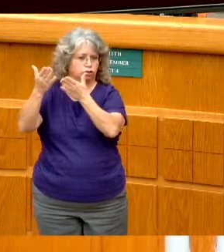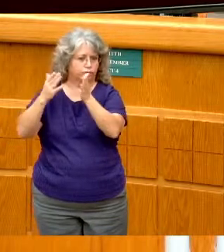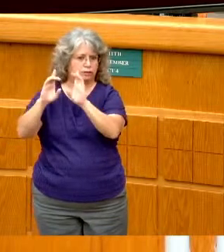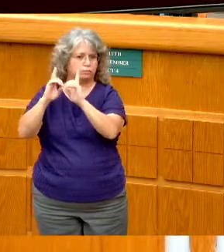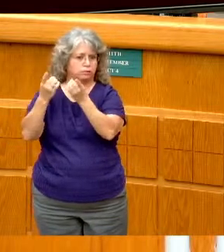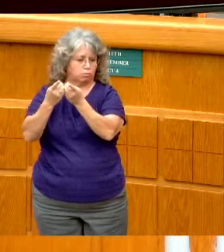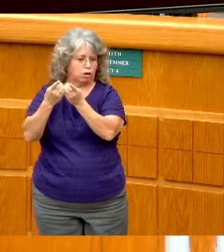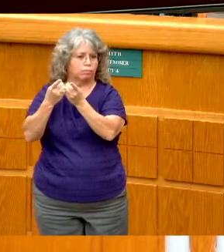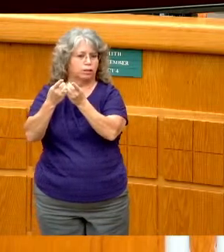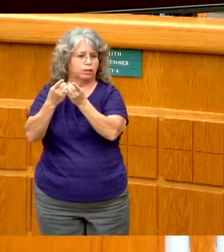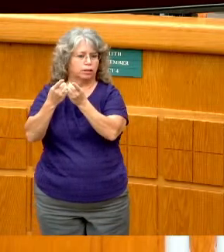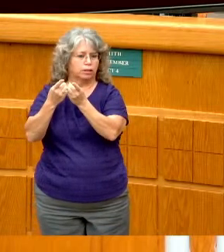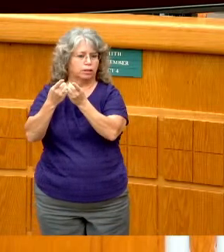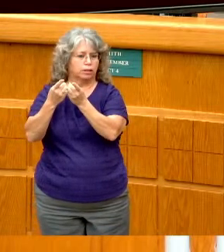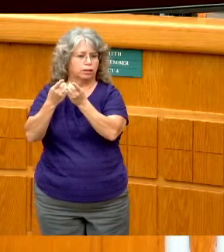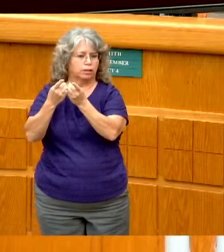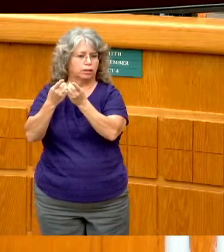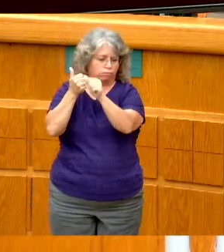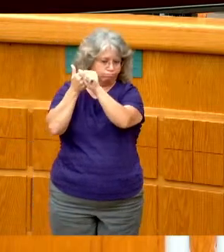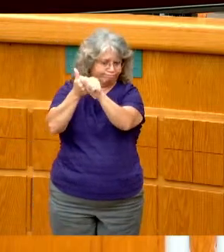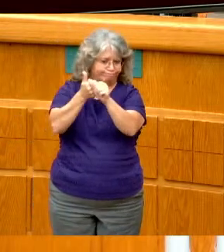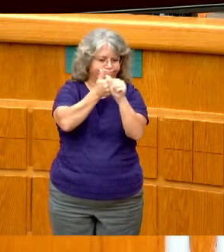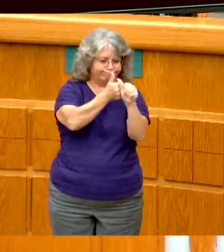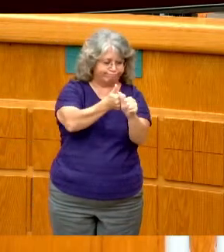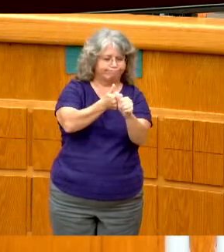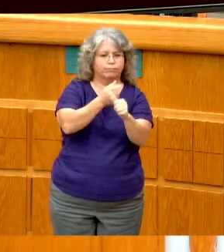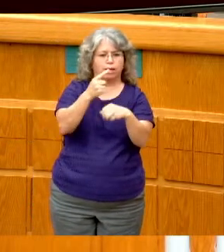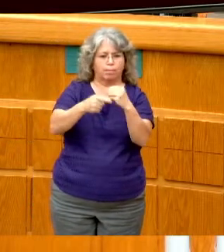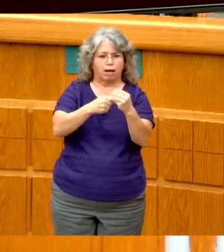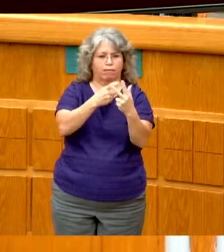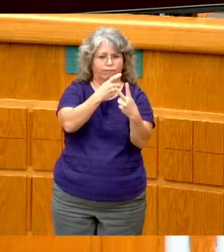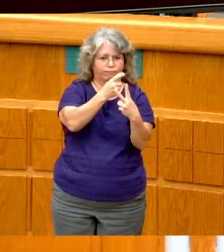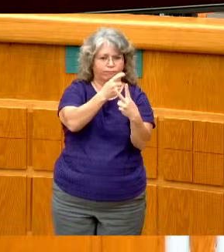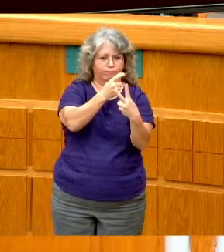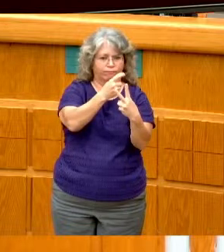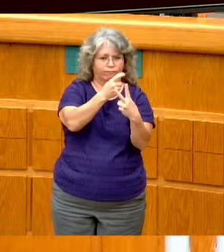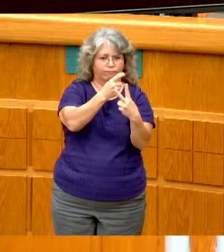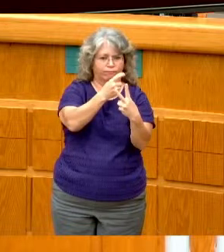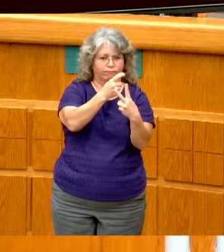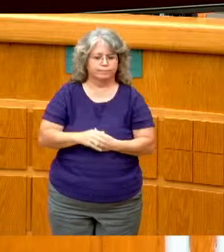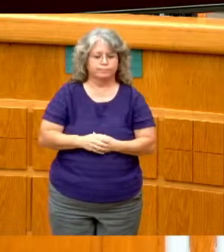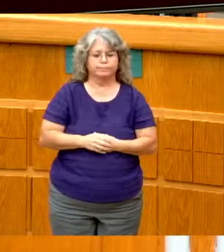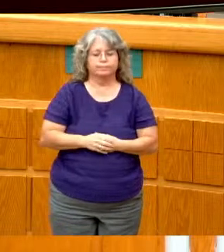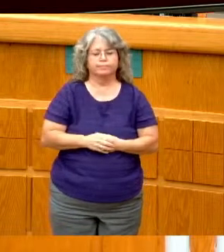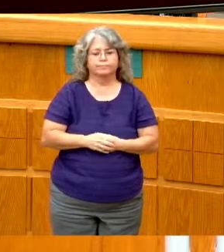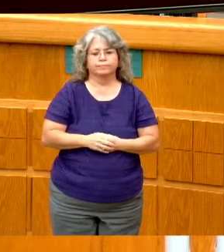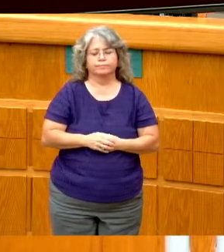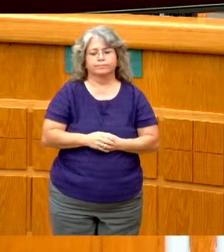on vaccine administration. The decisive